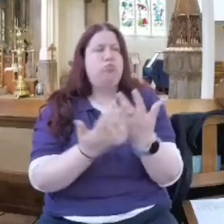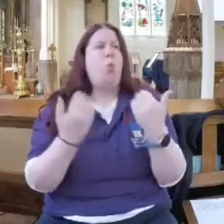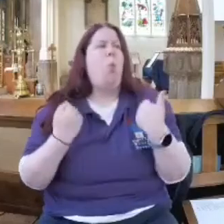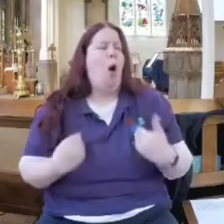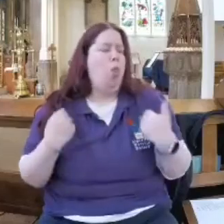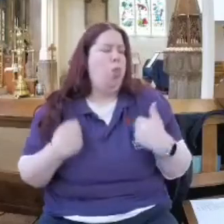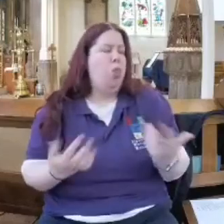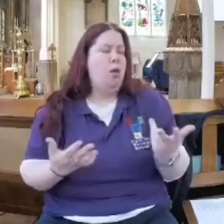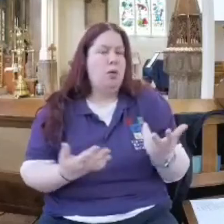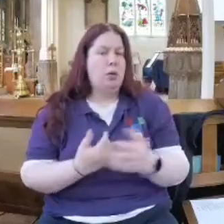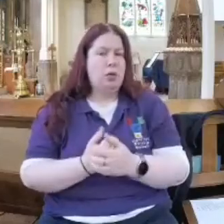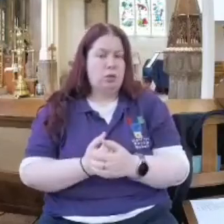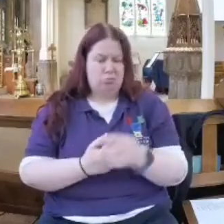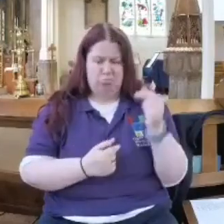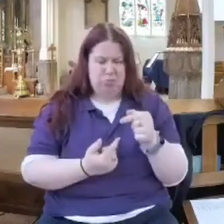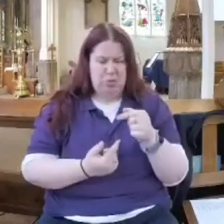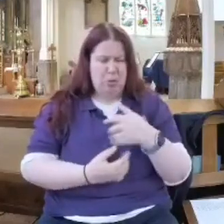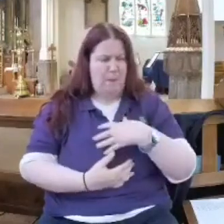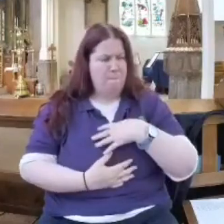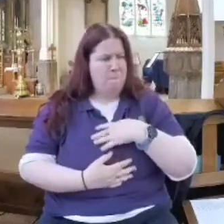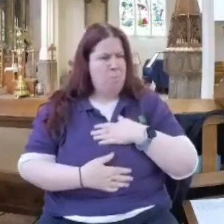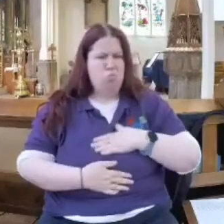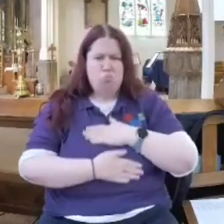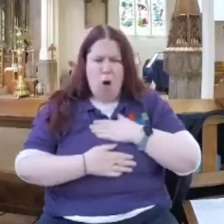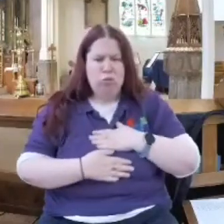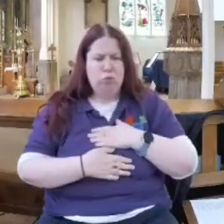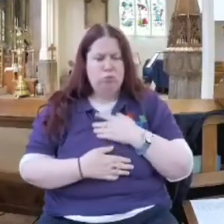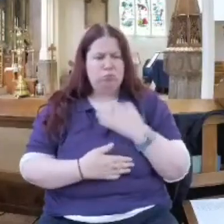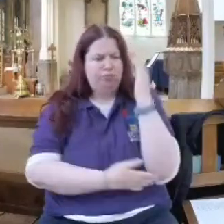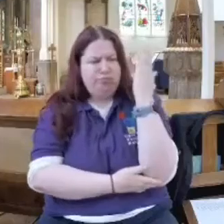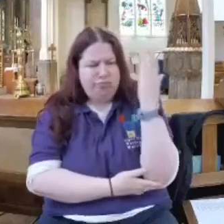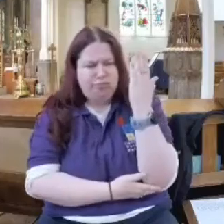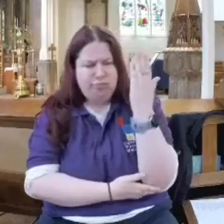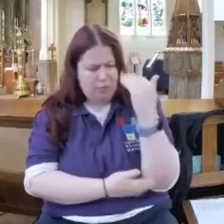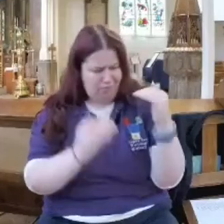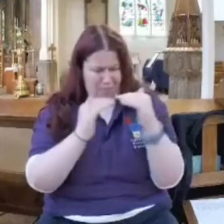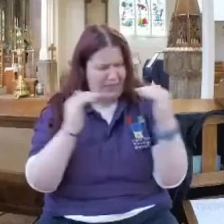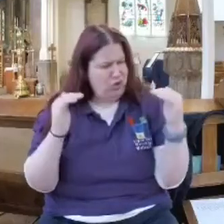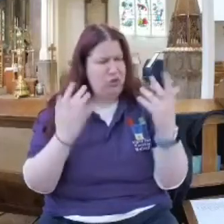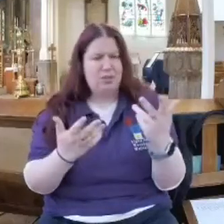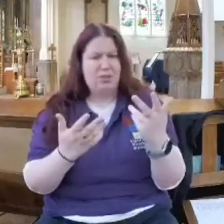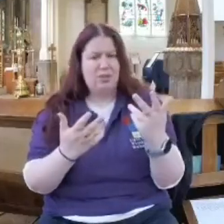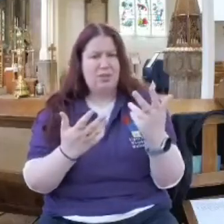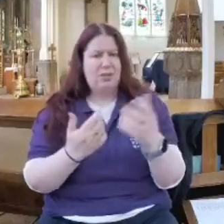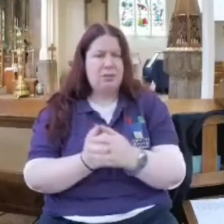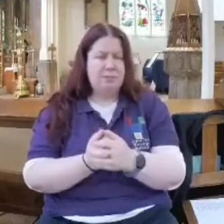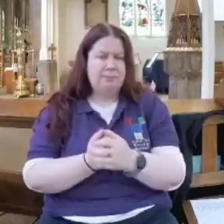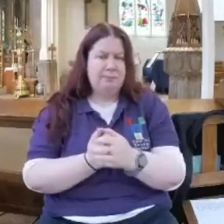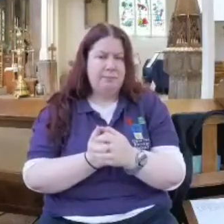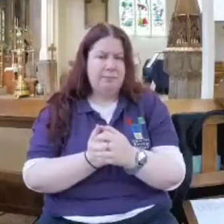is completely at odds with the moral values preached by the church. He